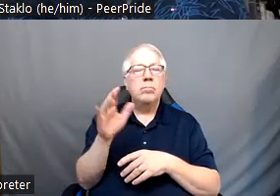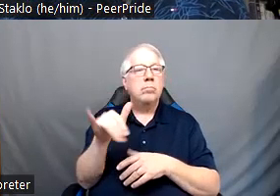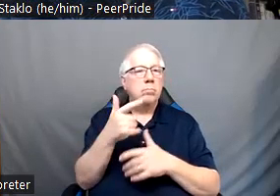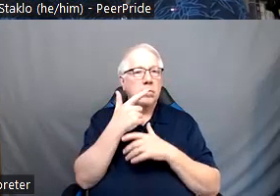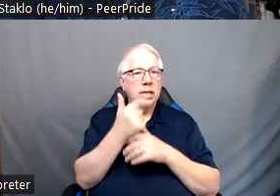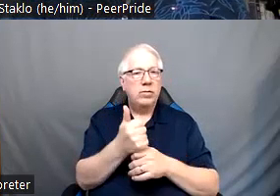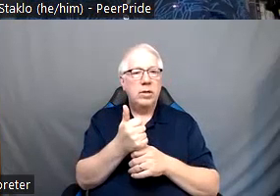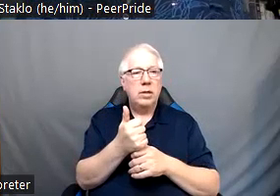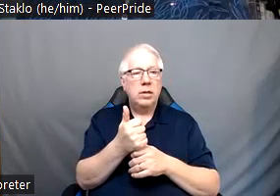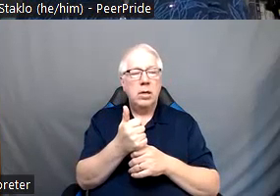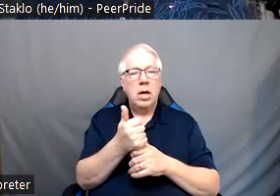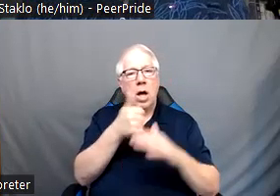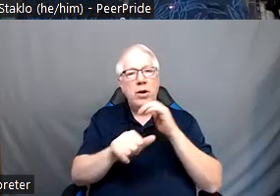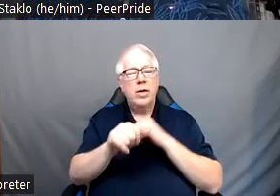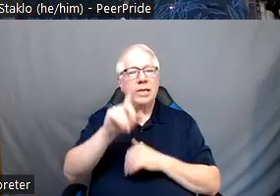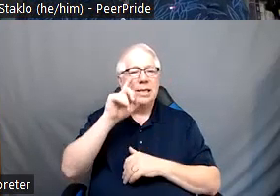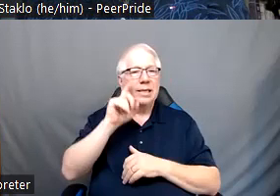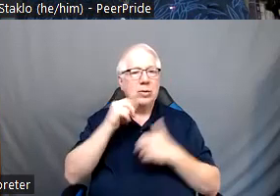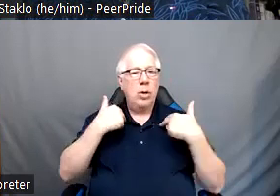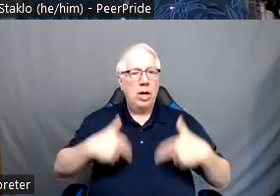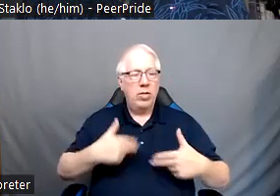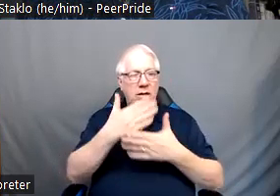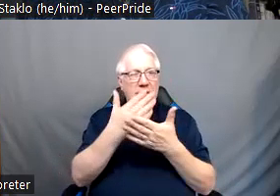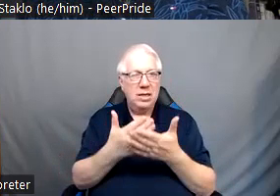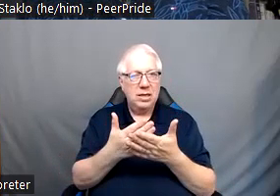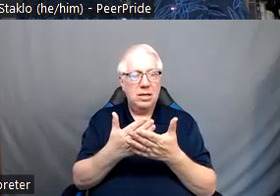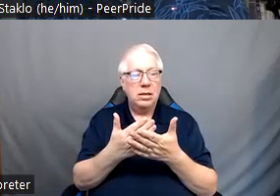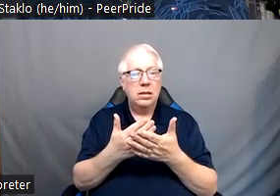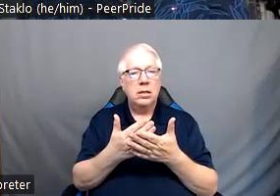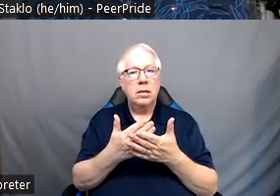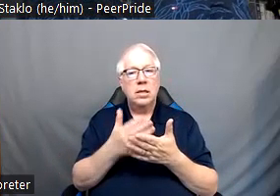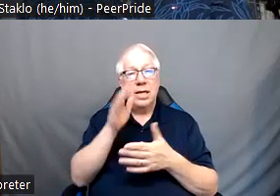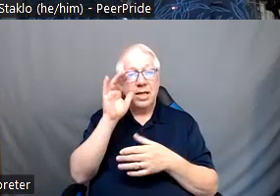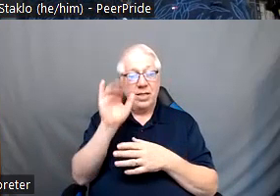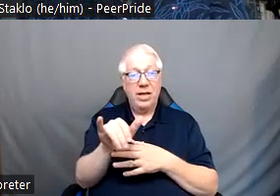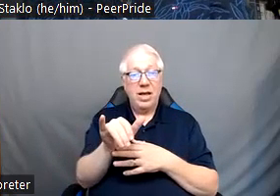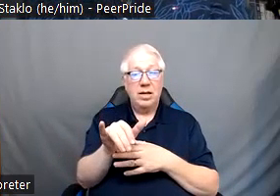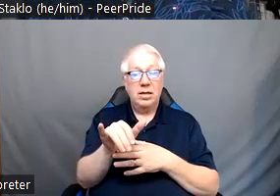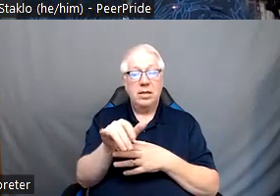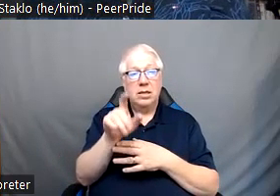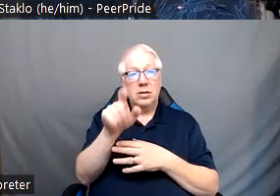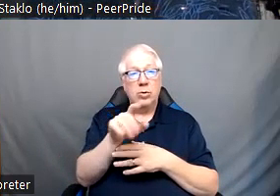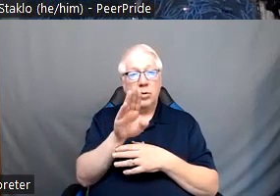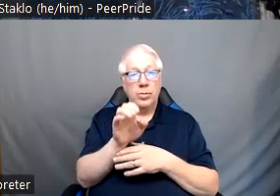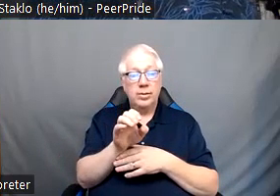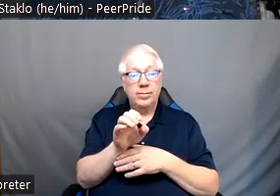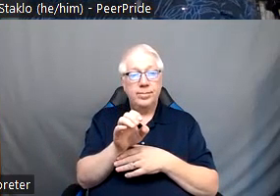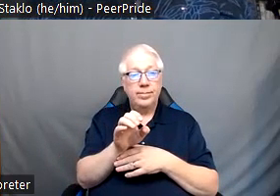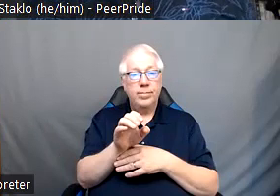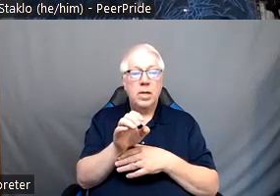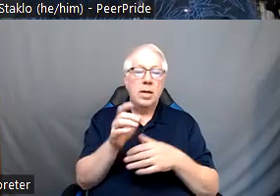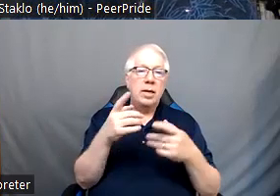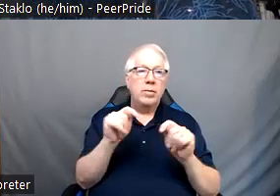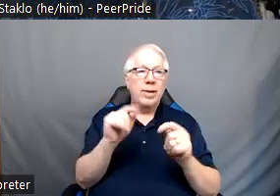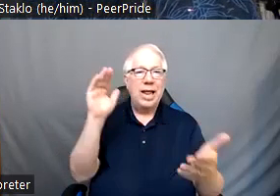interestingly under the sexual health section. And that one, I suppose, the attempt is to be